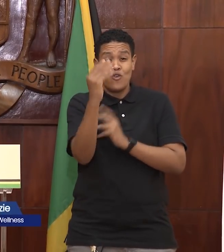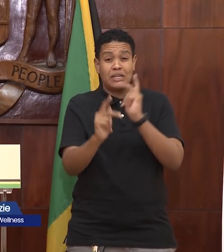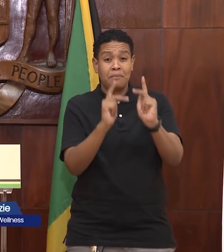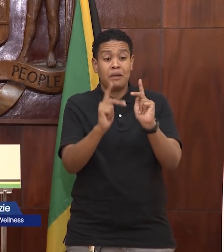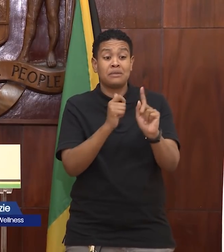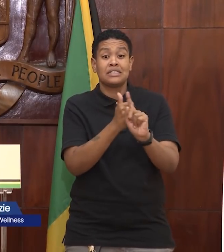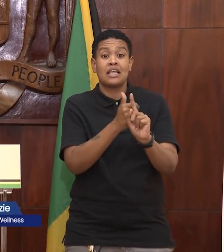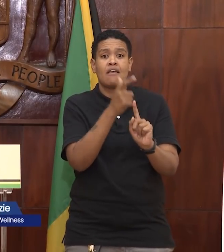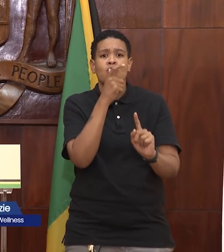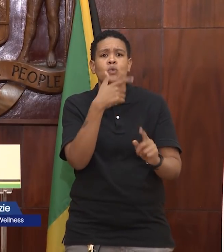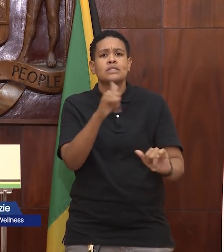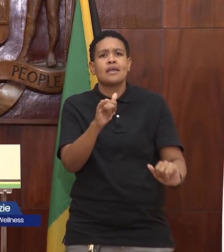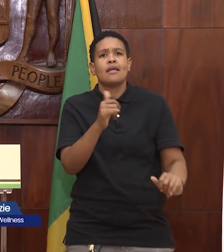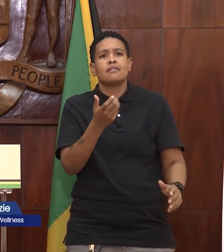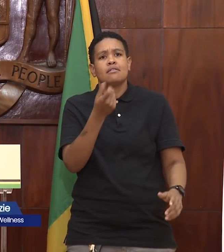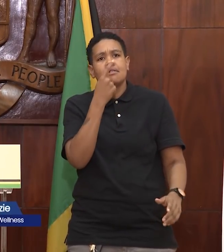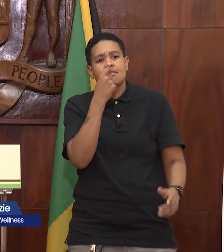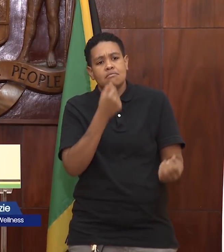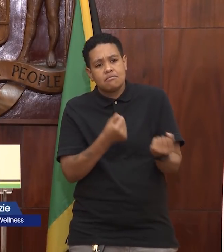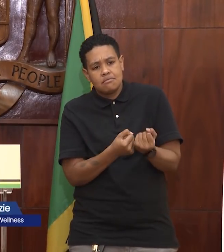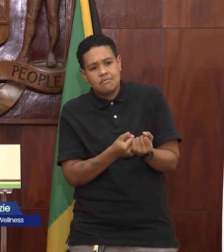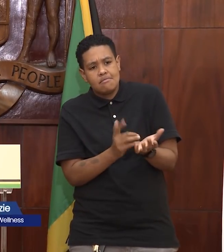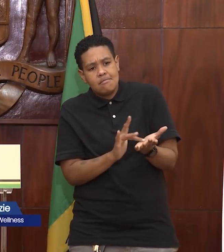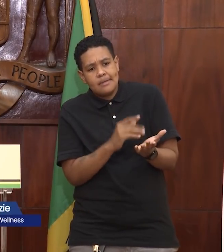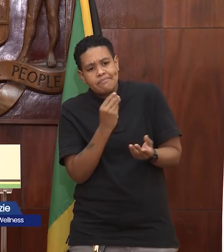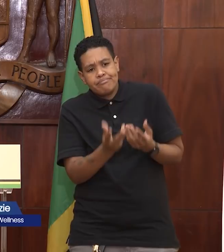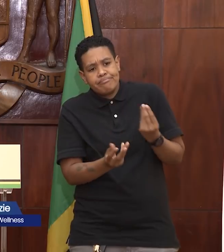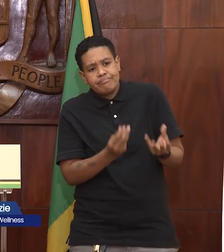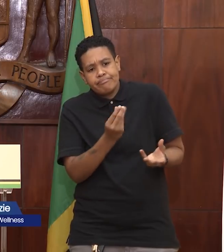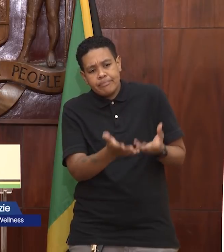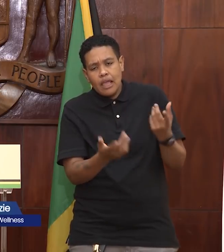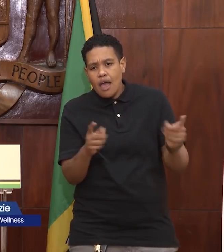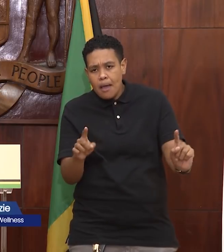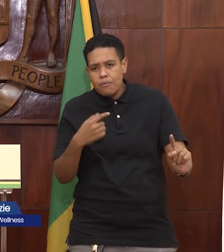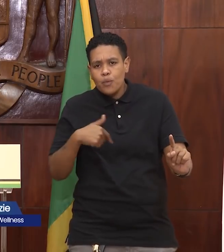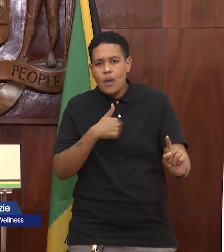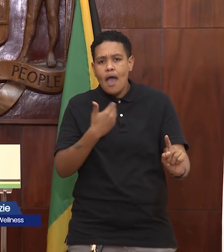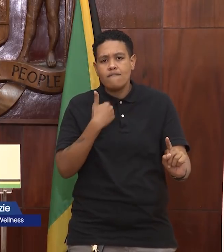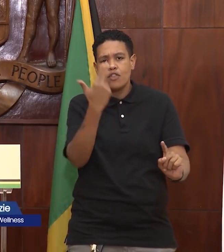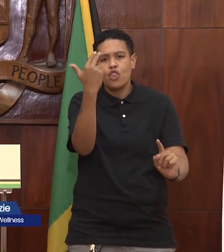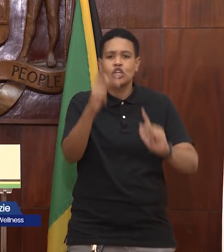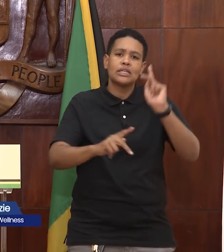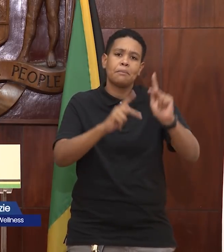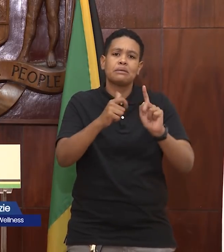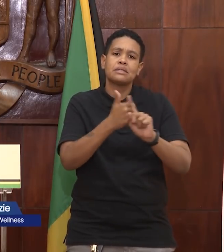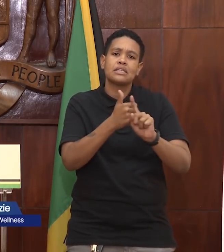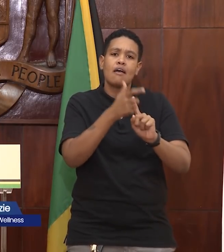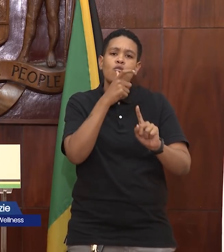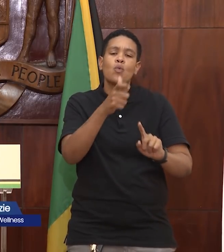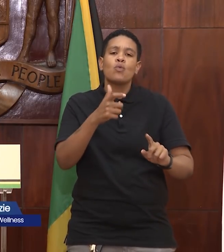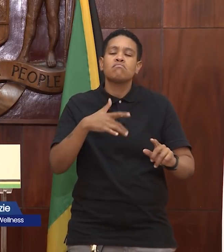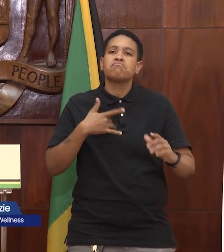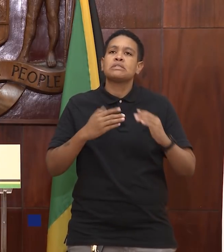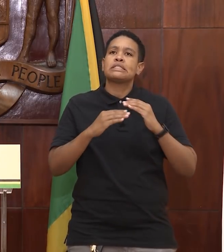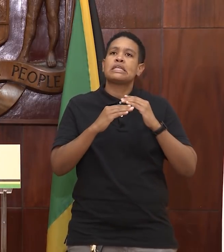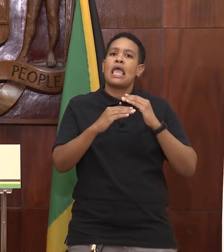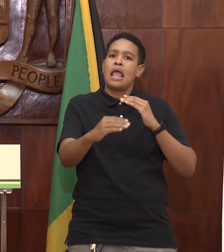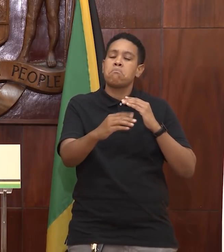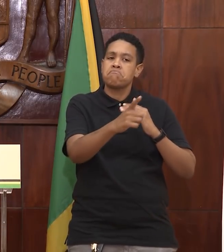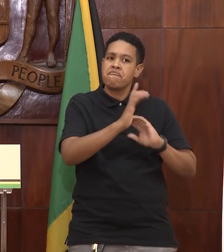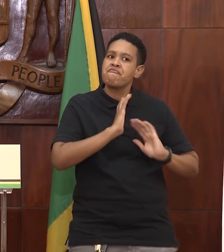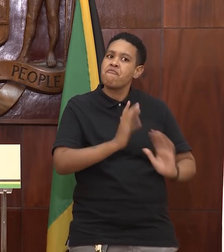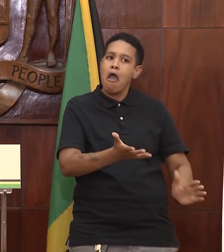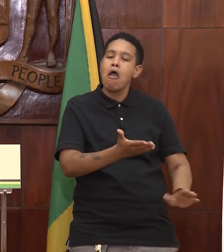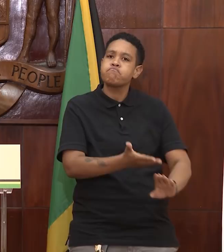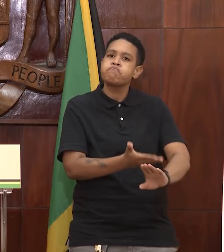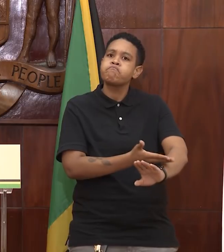that are under treatment, now we have 13 persons that are stable and are doing